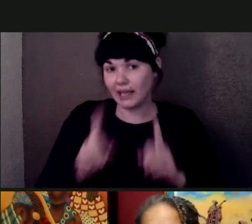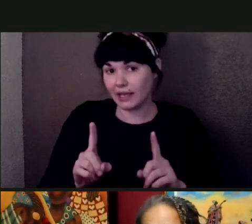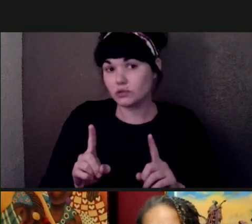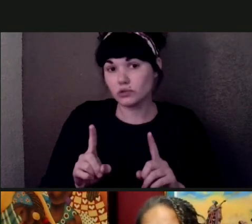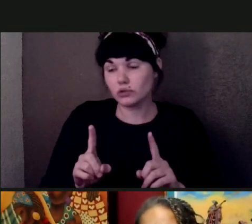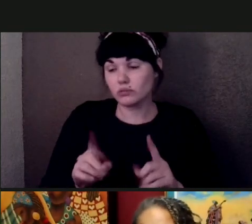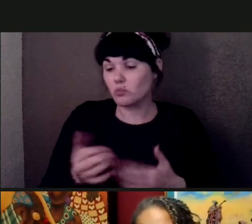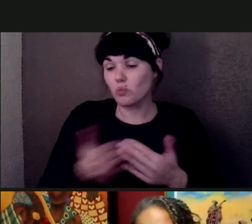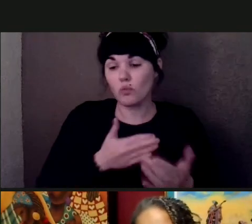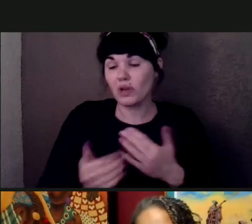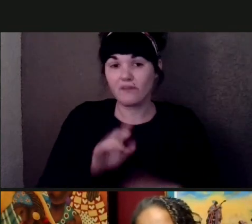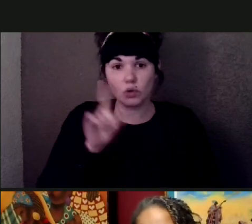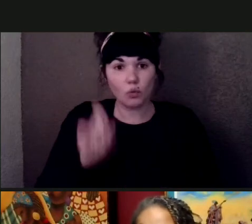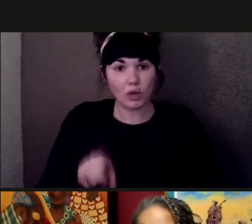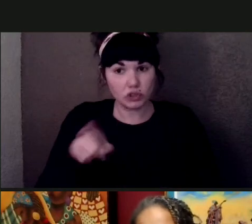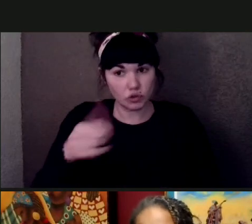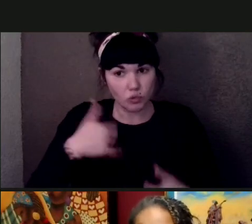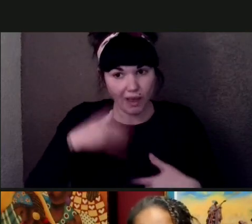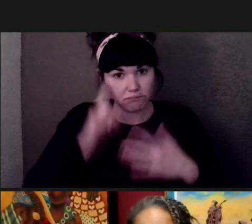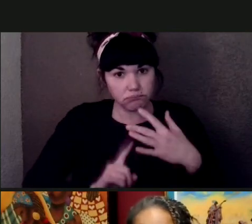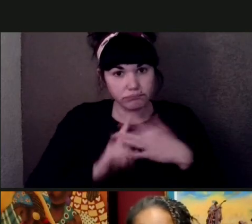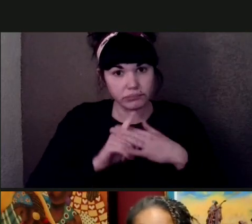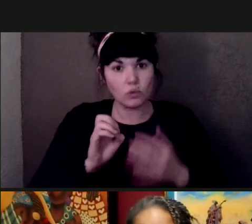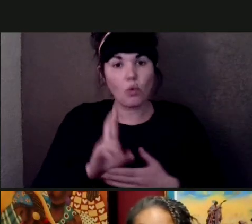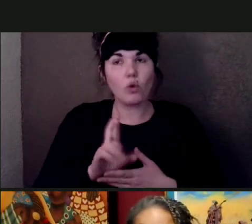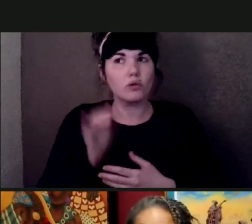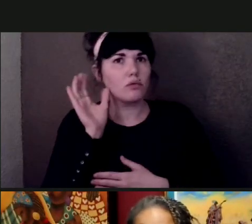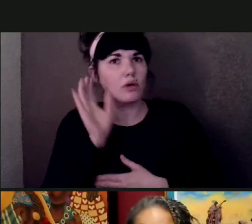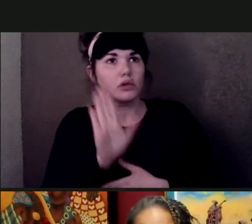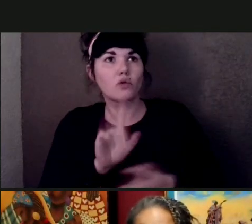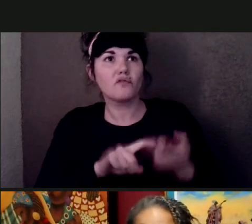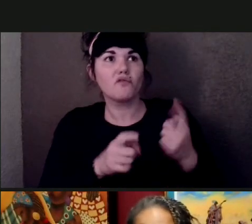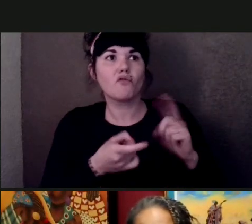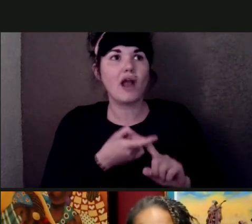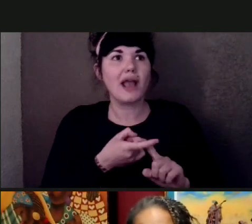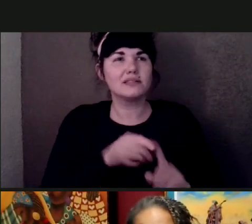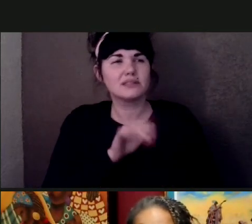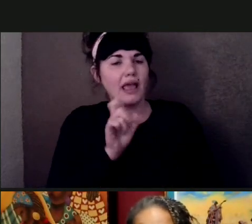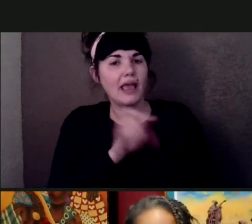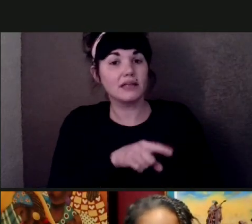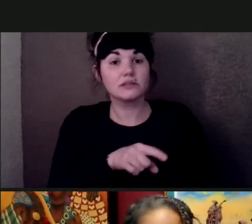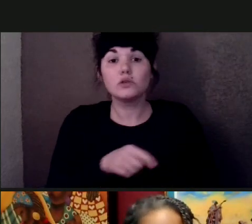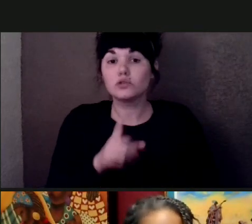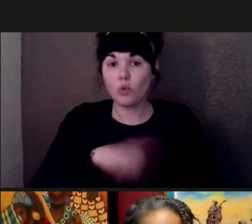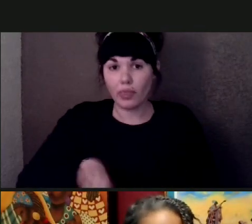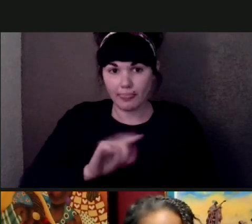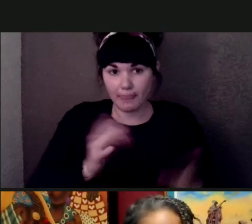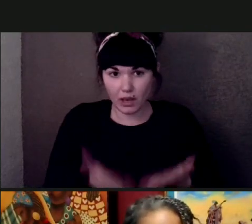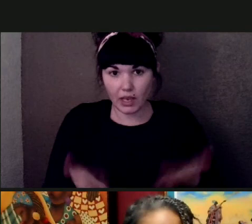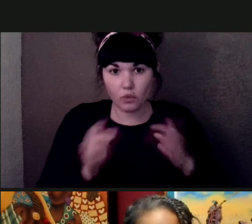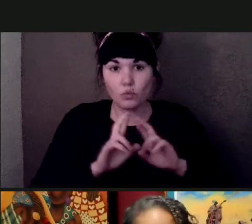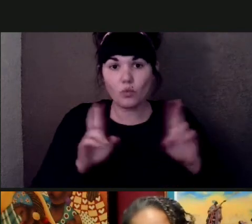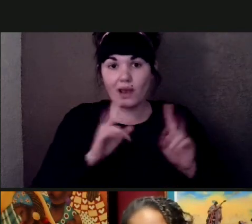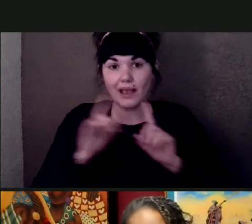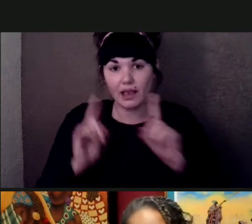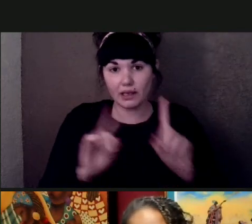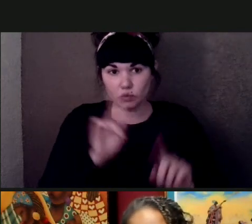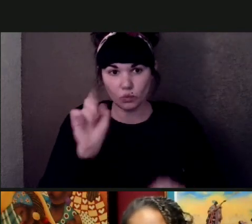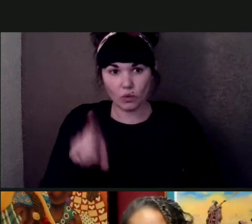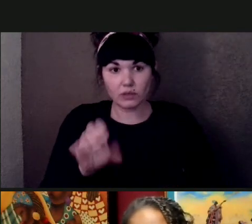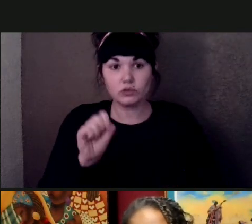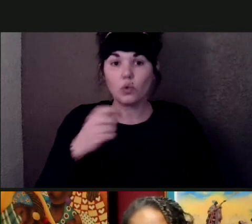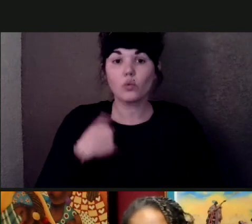ask. So, um, they're here, they're, they know and ready to answer your questions. Um, so